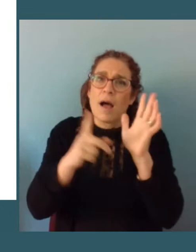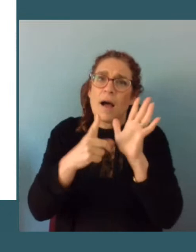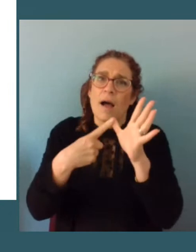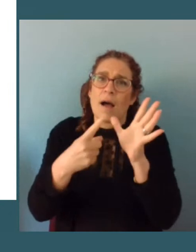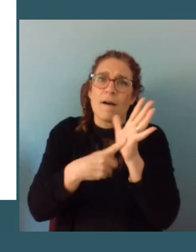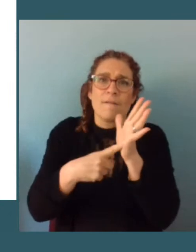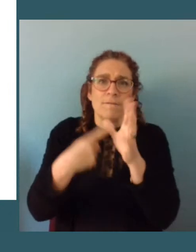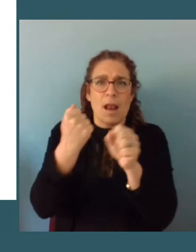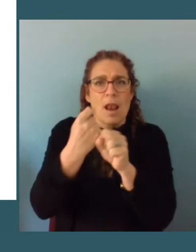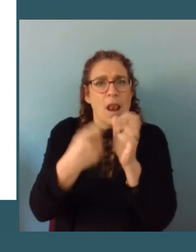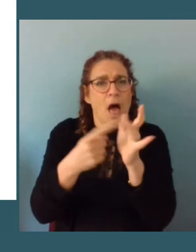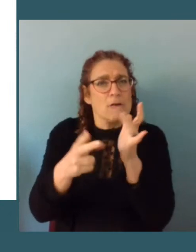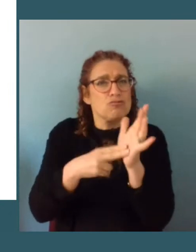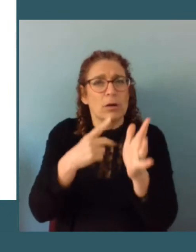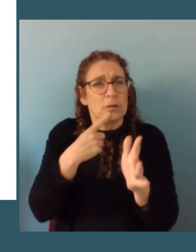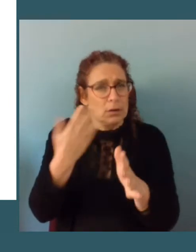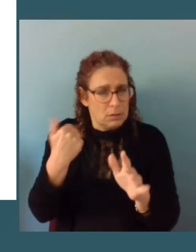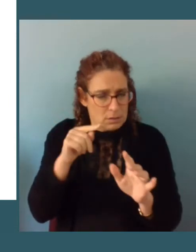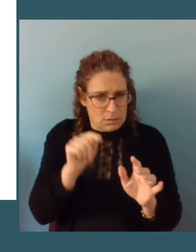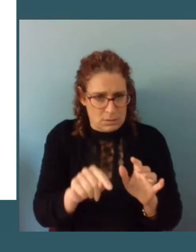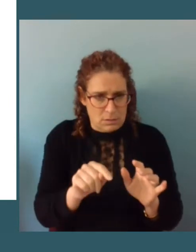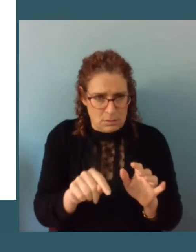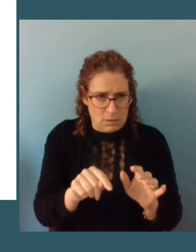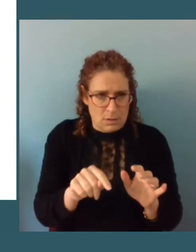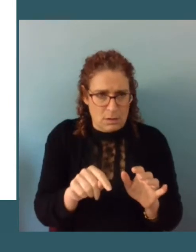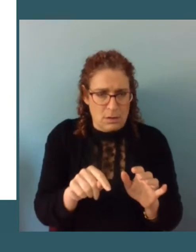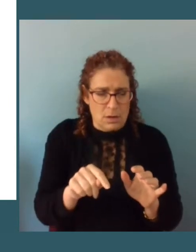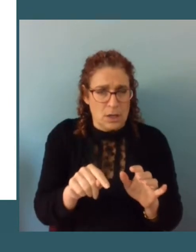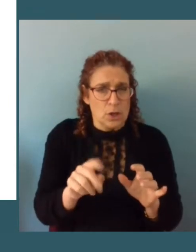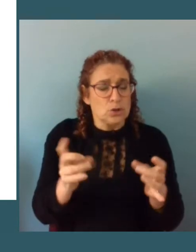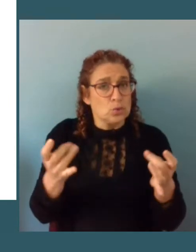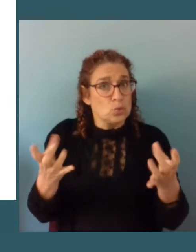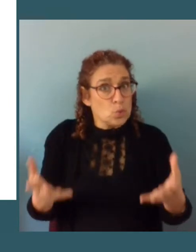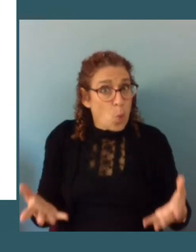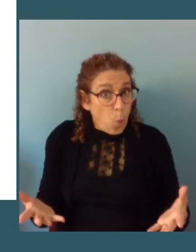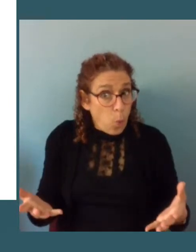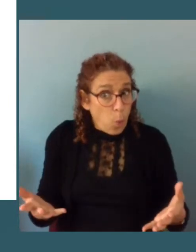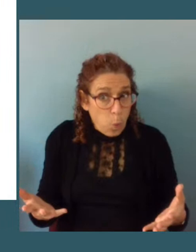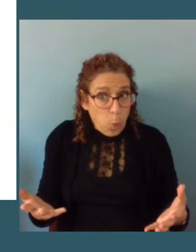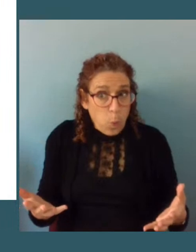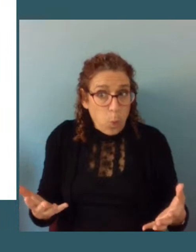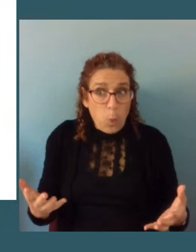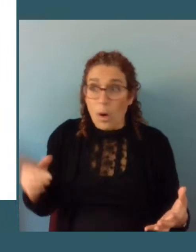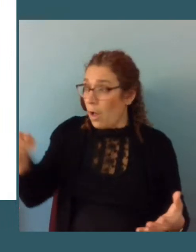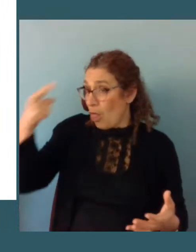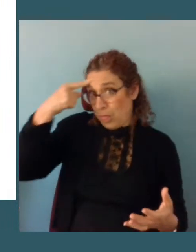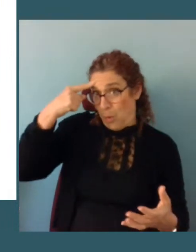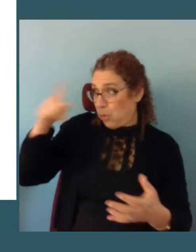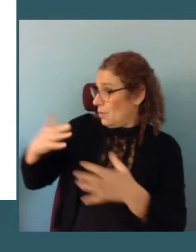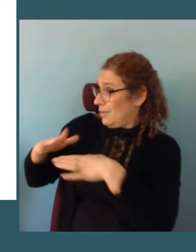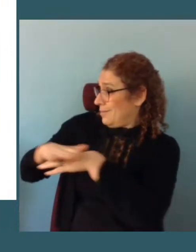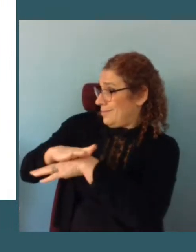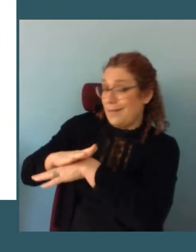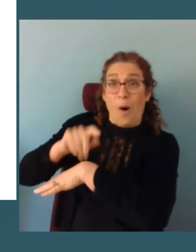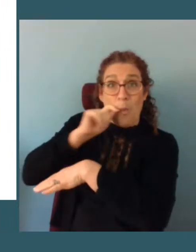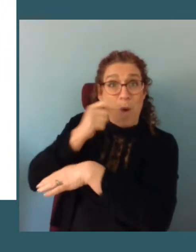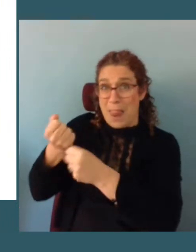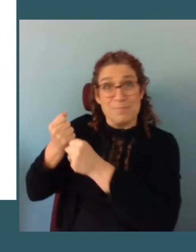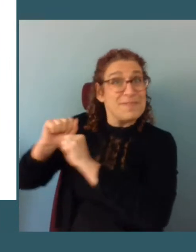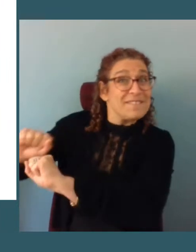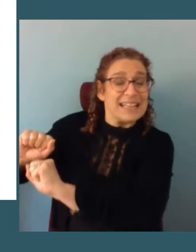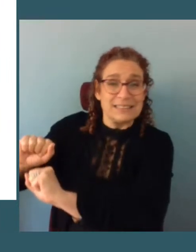So it doesn't seem to be as intuitive in management, and it is likely that there are